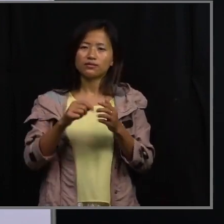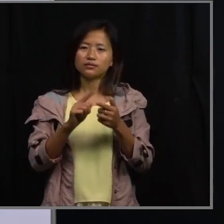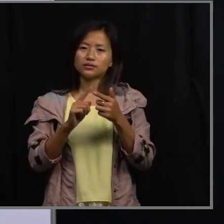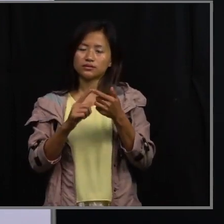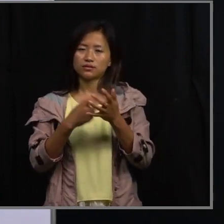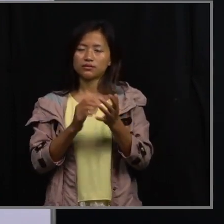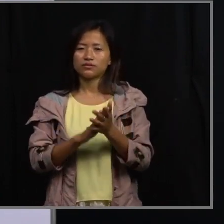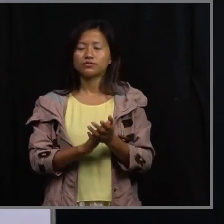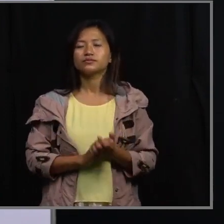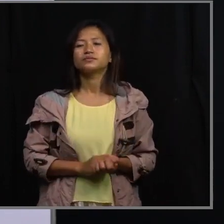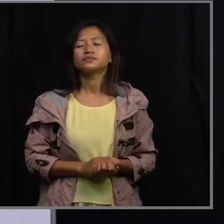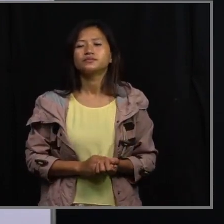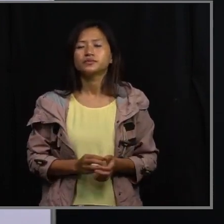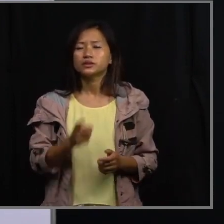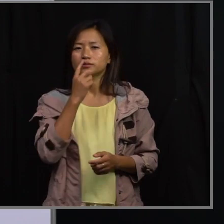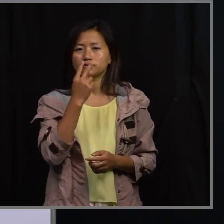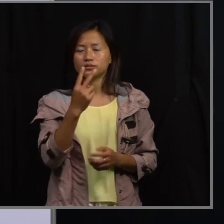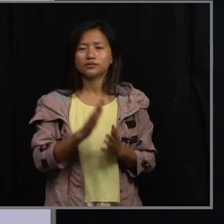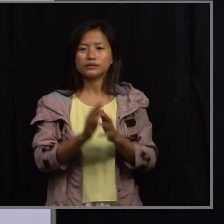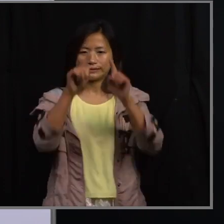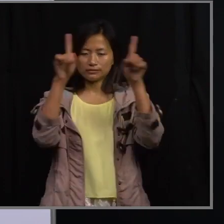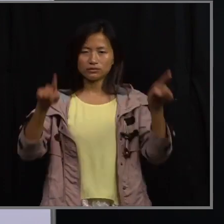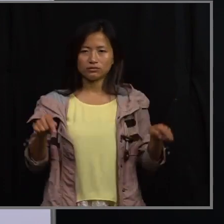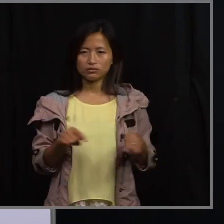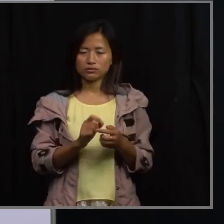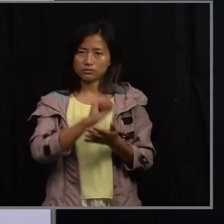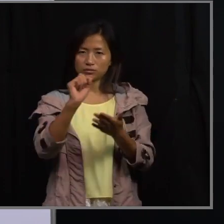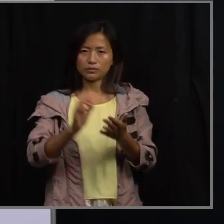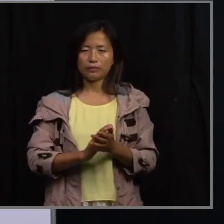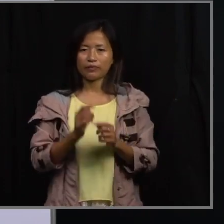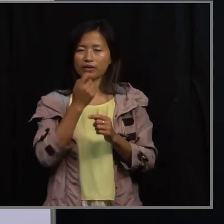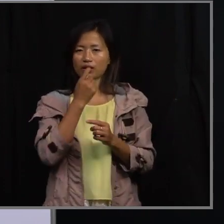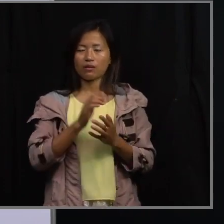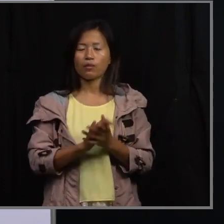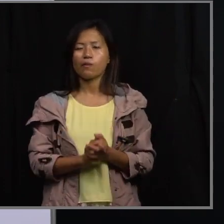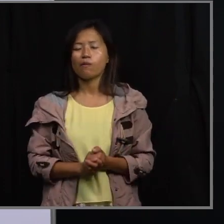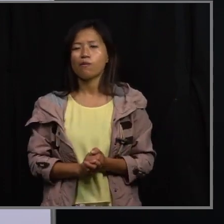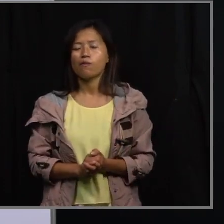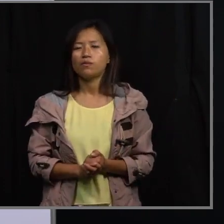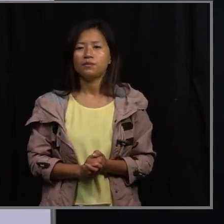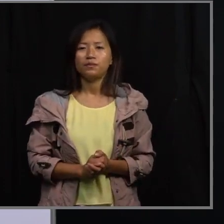terms of mass, and in terms of, you know, the speed. So this is the range. I'm telling you just two examples, okay?